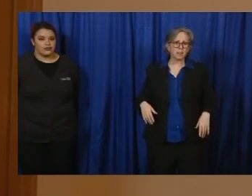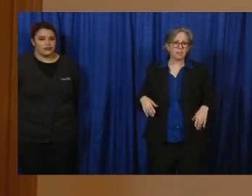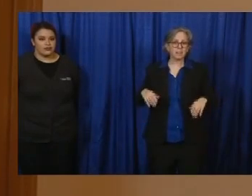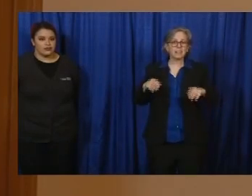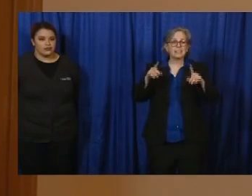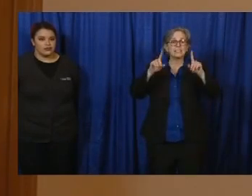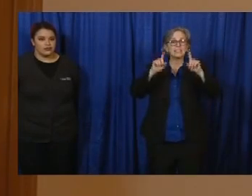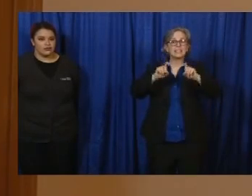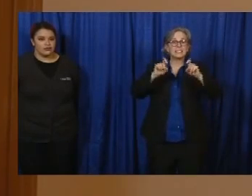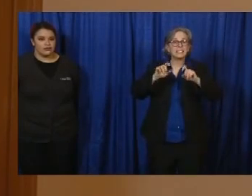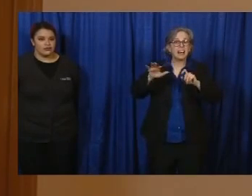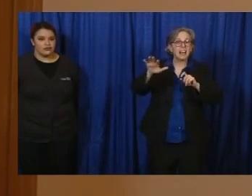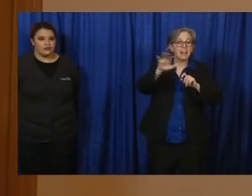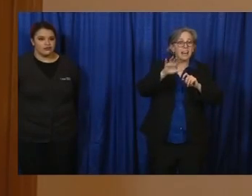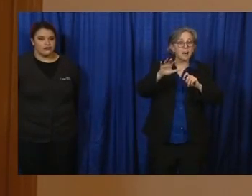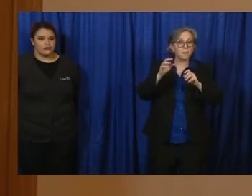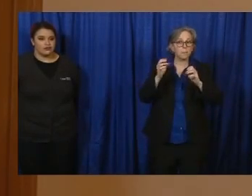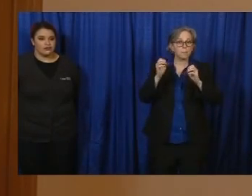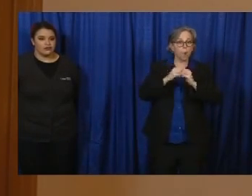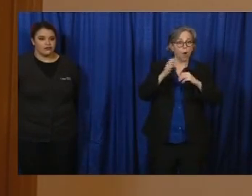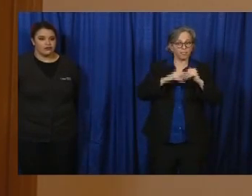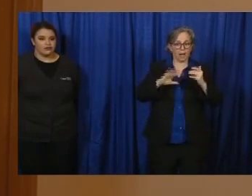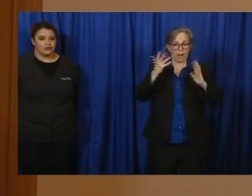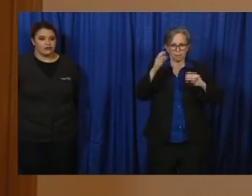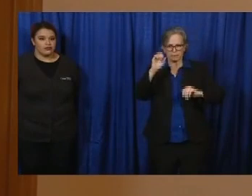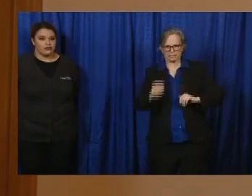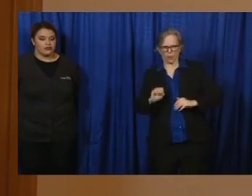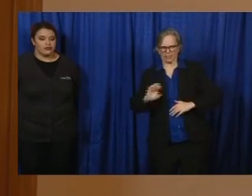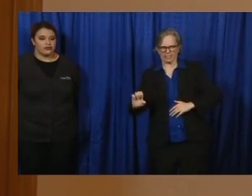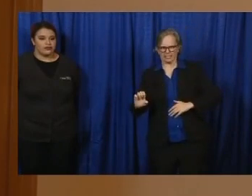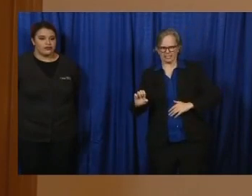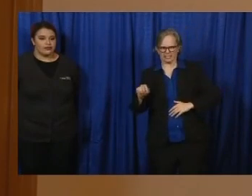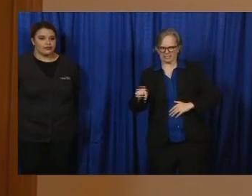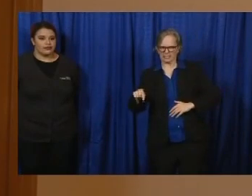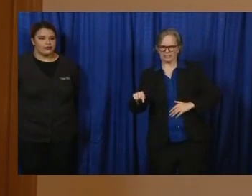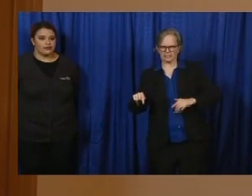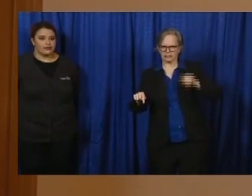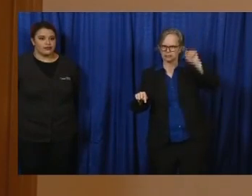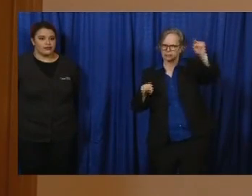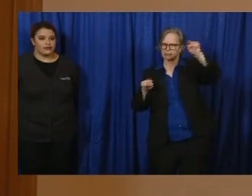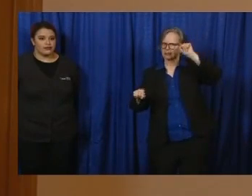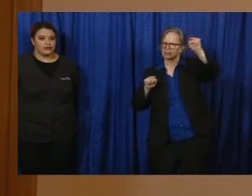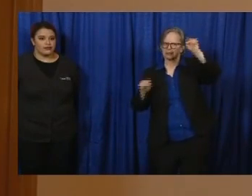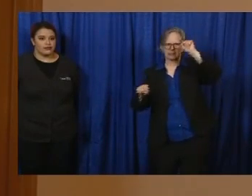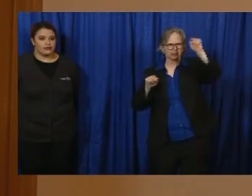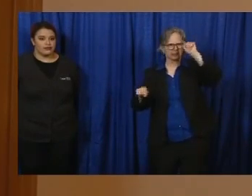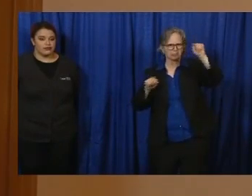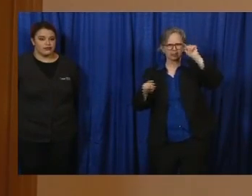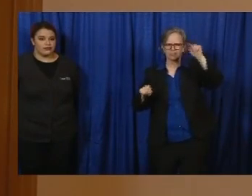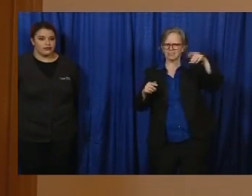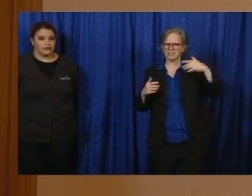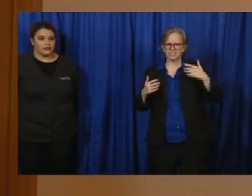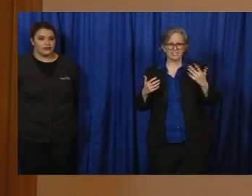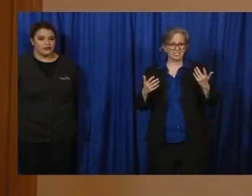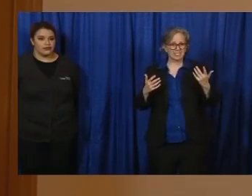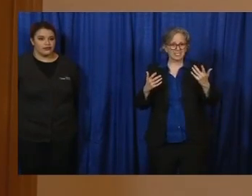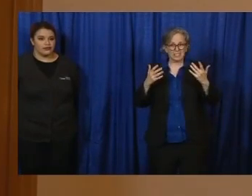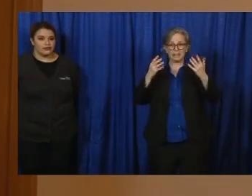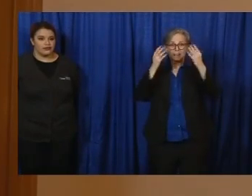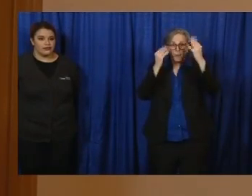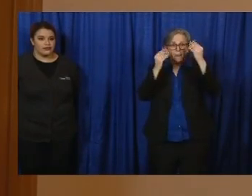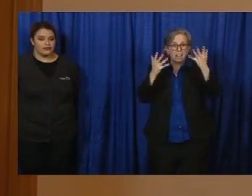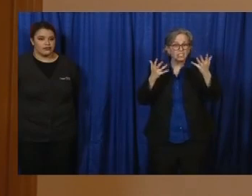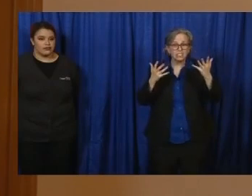say, a hospital in Southeast Ohio has had. So any information that would allow that sort of geography to